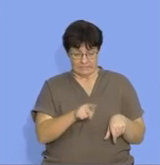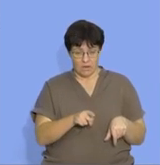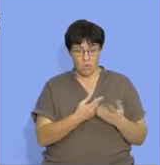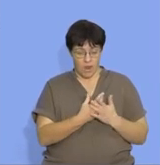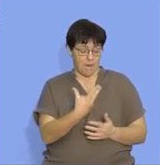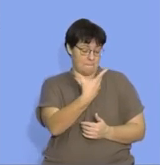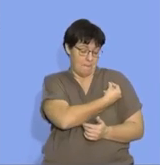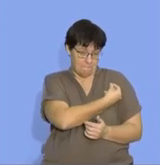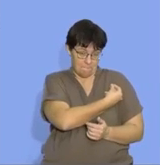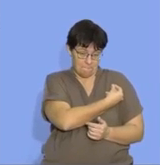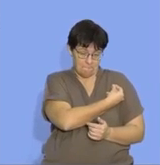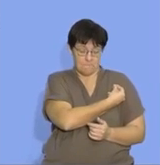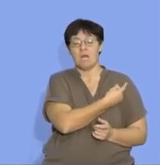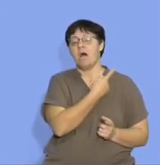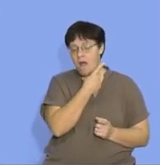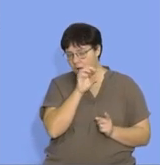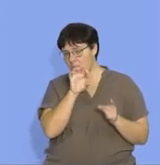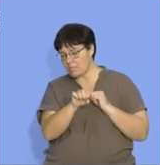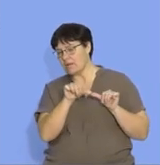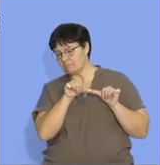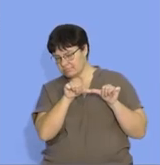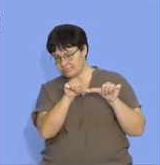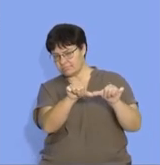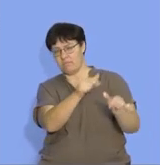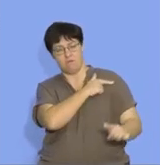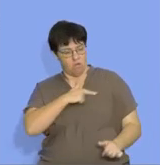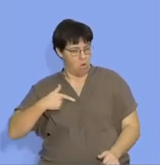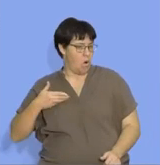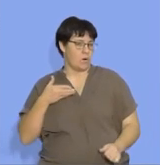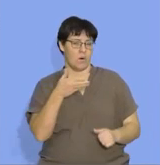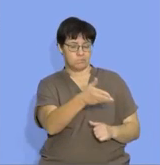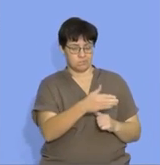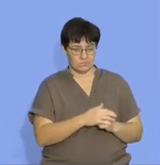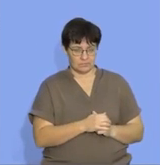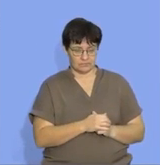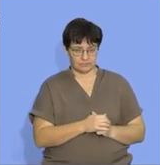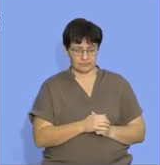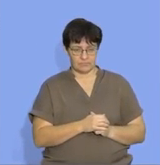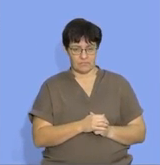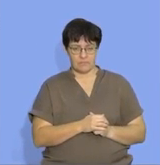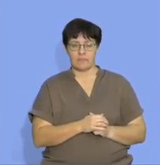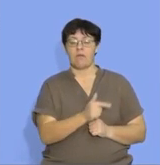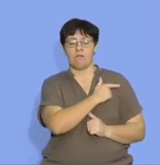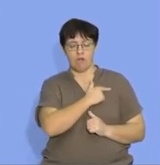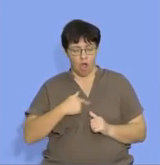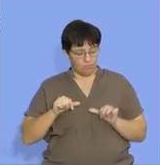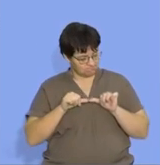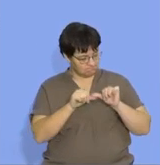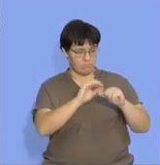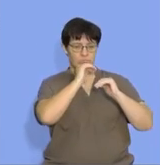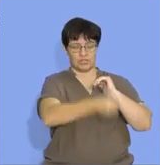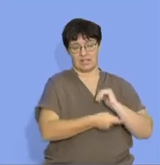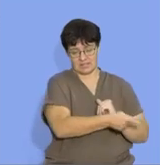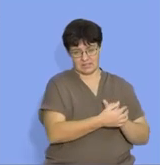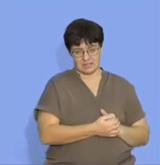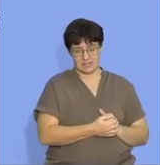vaccine, it's going to stay in our body for a long period of time. That's what we're doing, long-lasting protection. Our